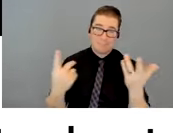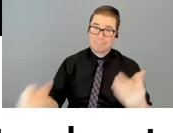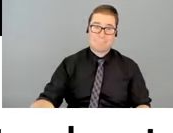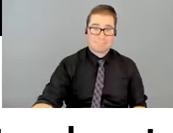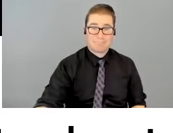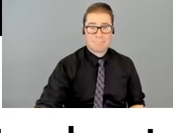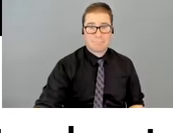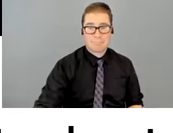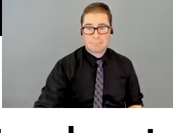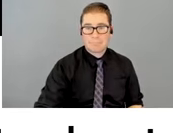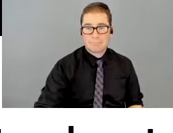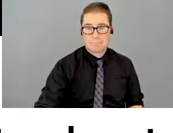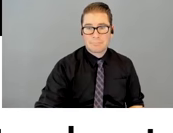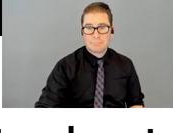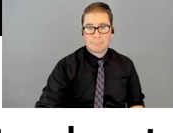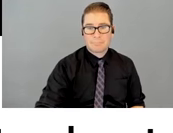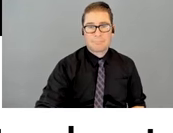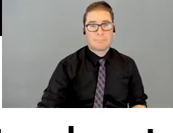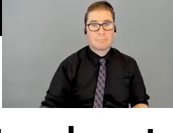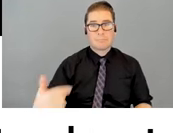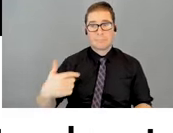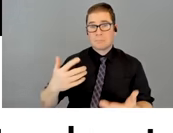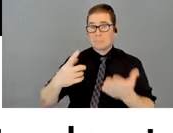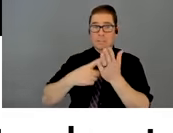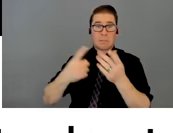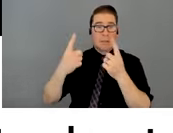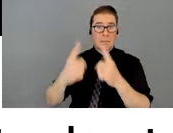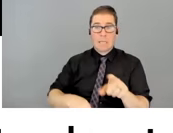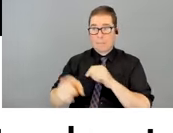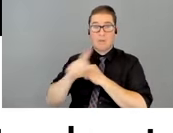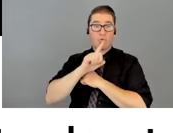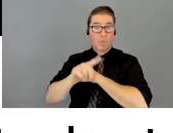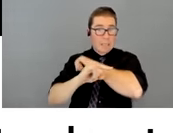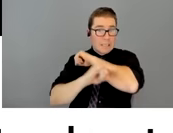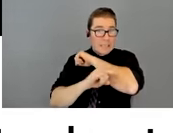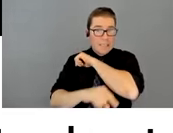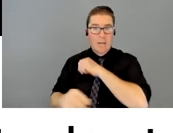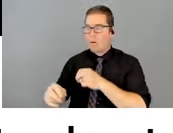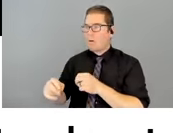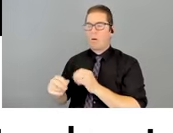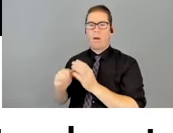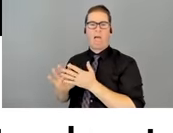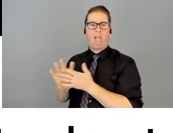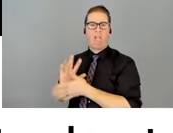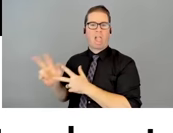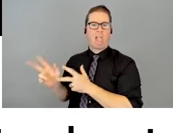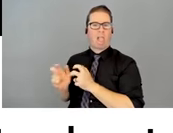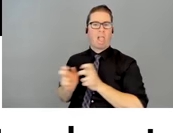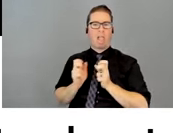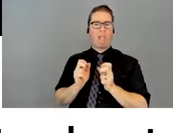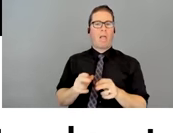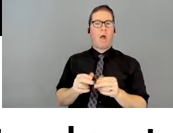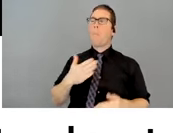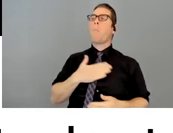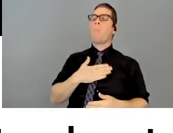problem or a real incident of cheating or dishonesty, plagiarism, or disruptive behavior. So